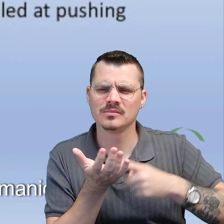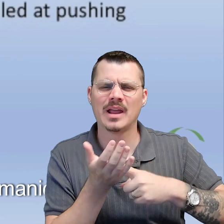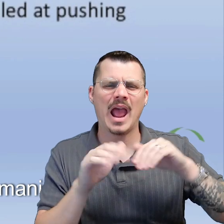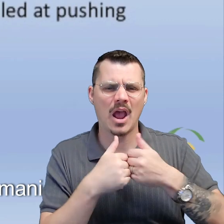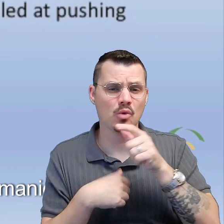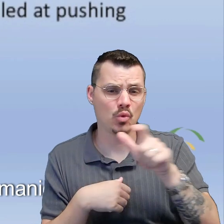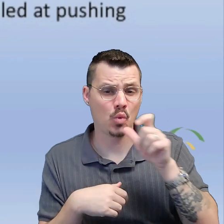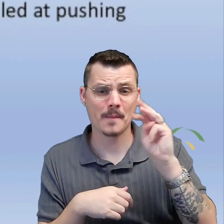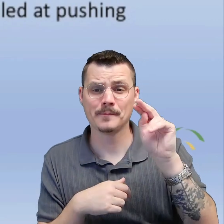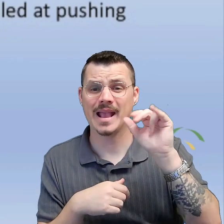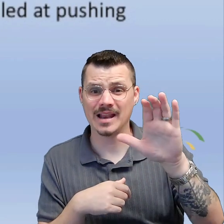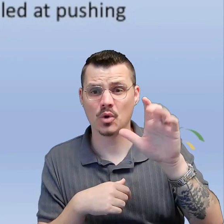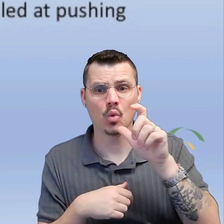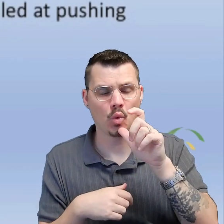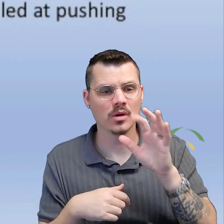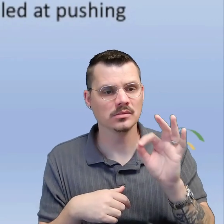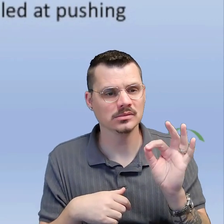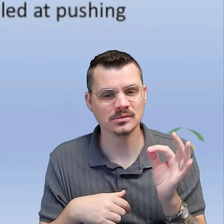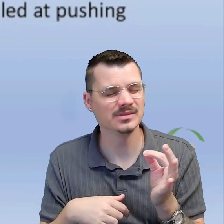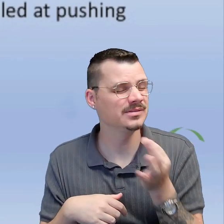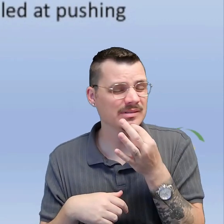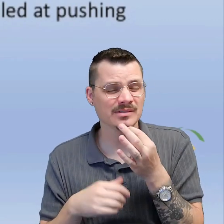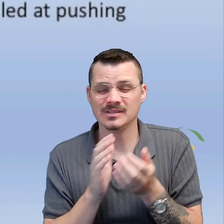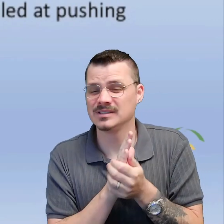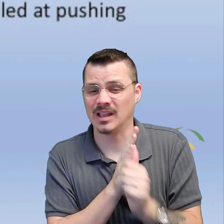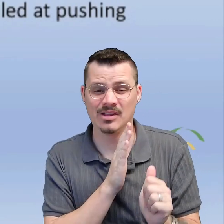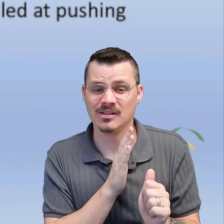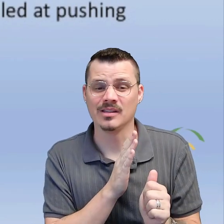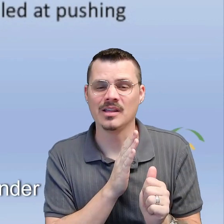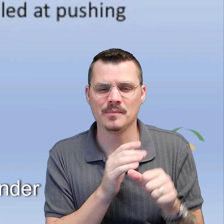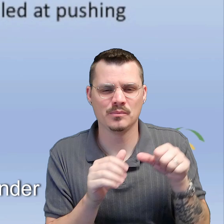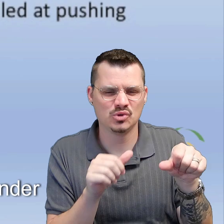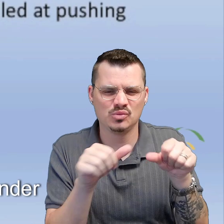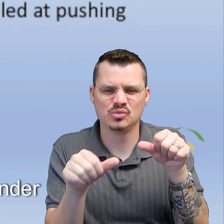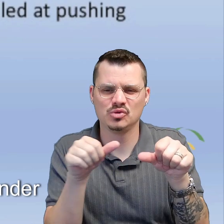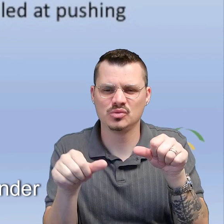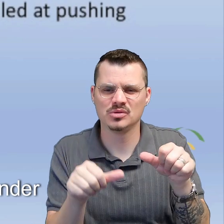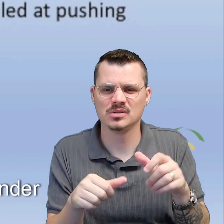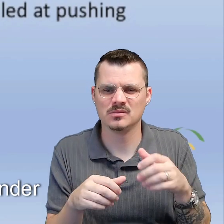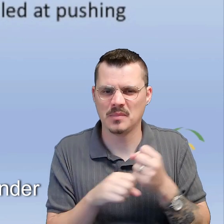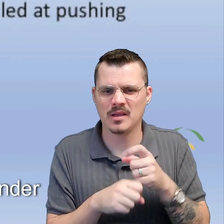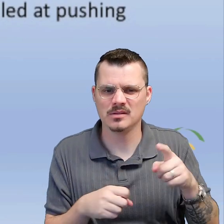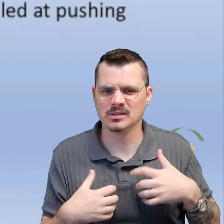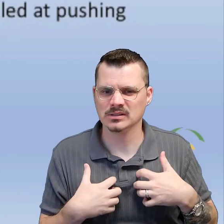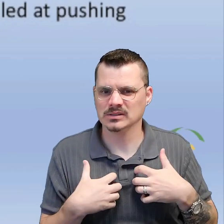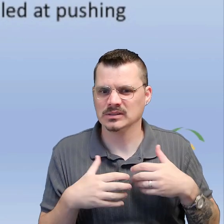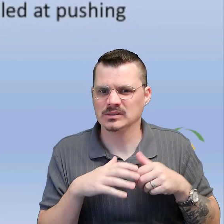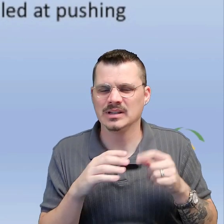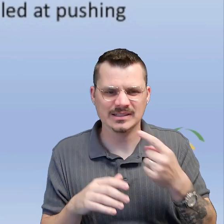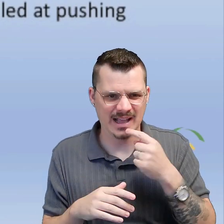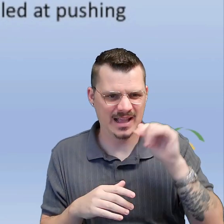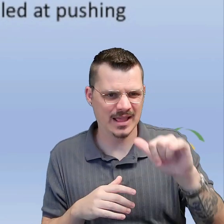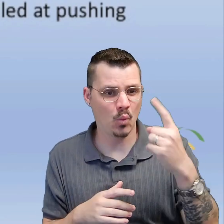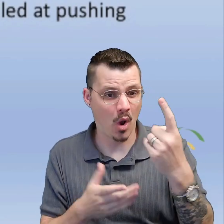how people who are manic are especially skilled at pushing people's buttons, getting under their skin, saying